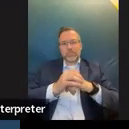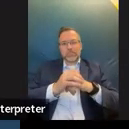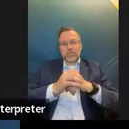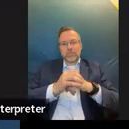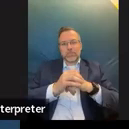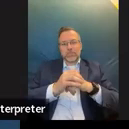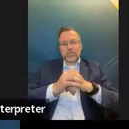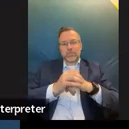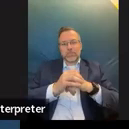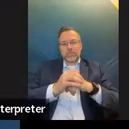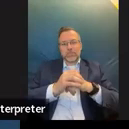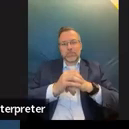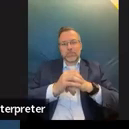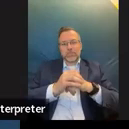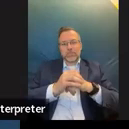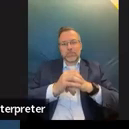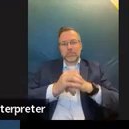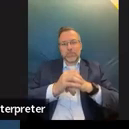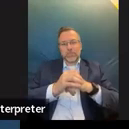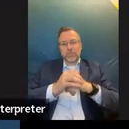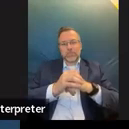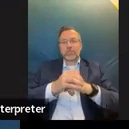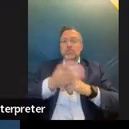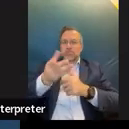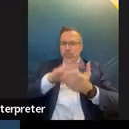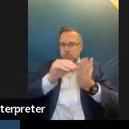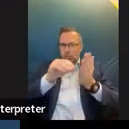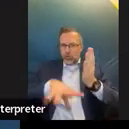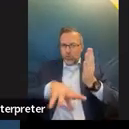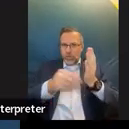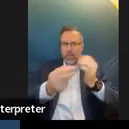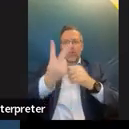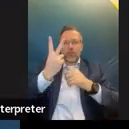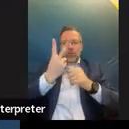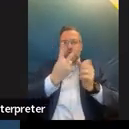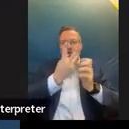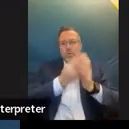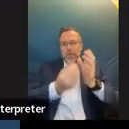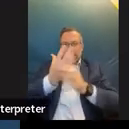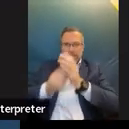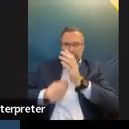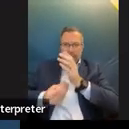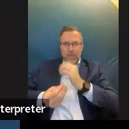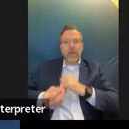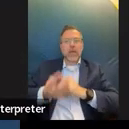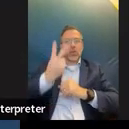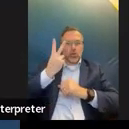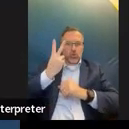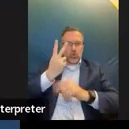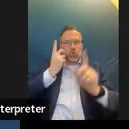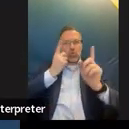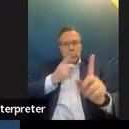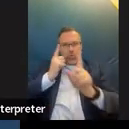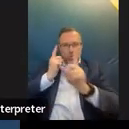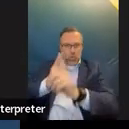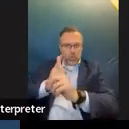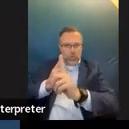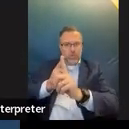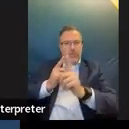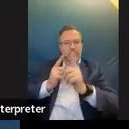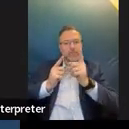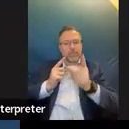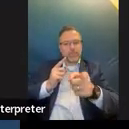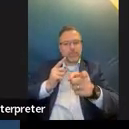All right, here we have a student with two gaps and two goals, and it is